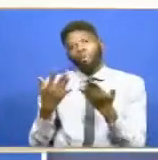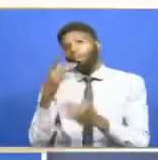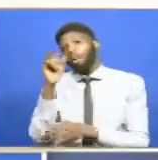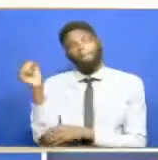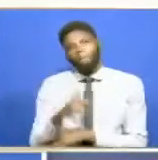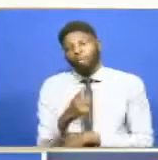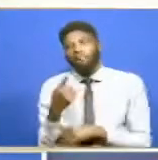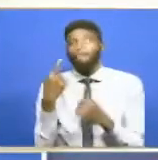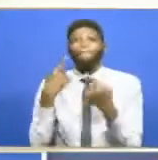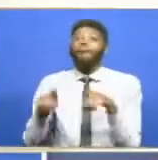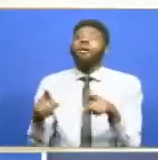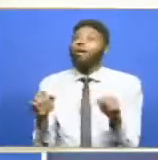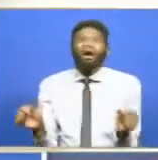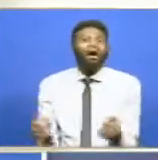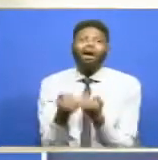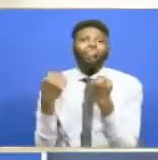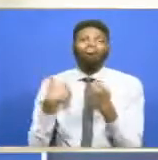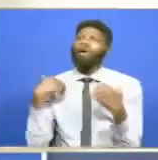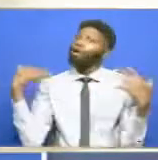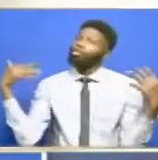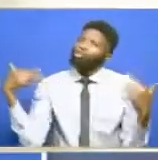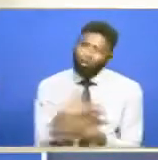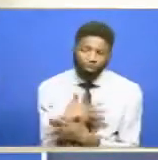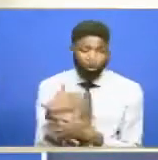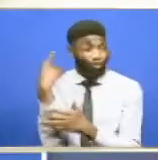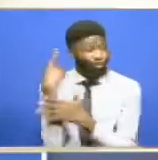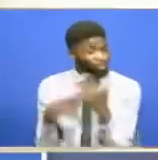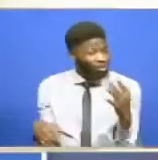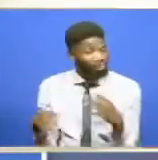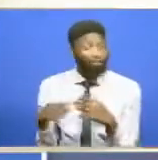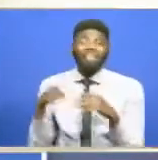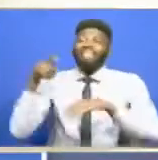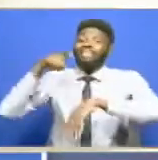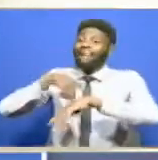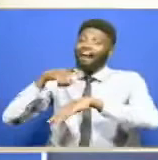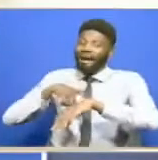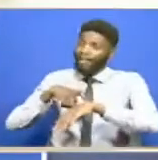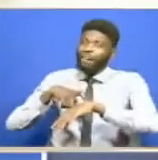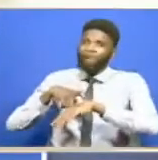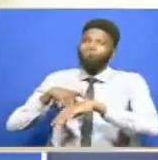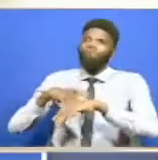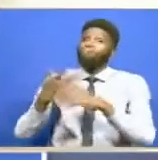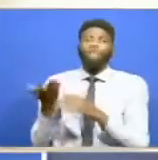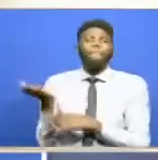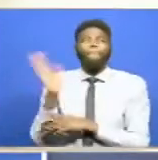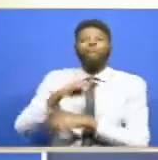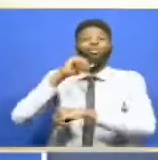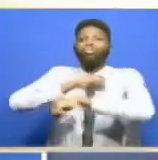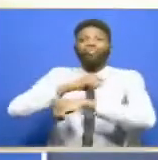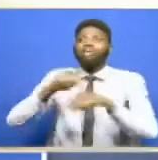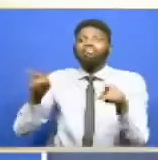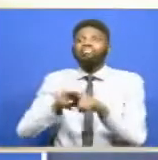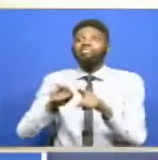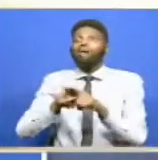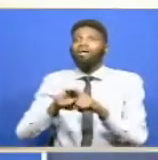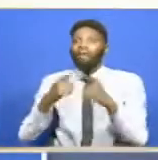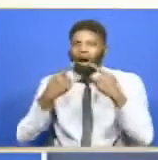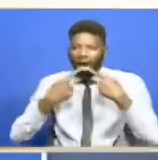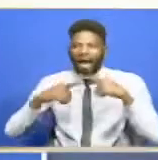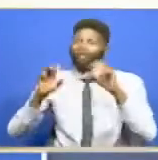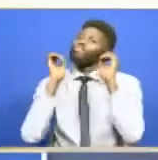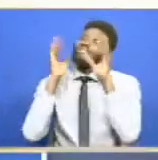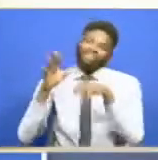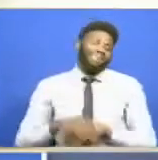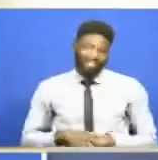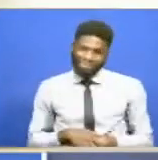but I was shocked that the time that we could return back to school was not mentioned yet. So it